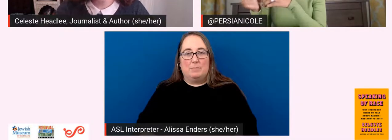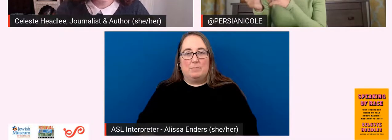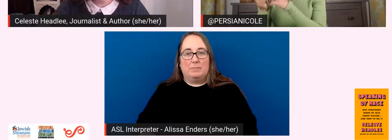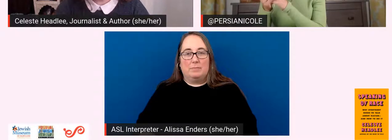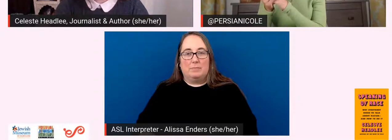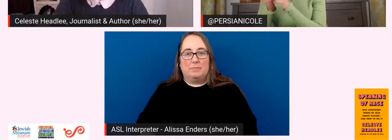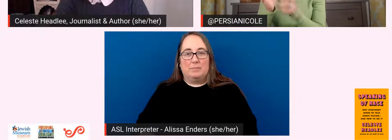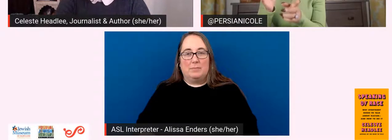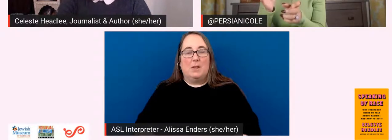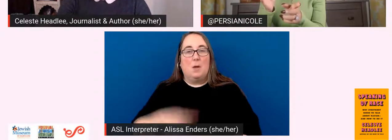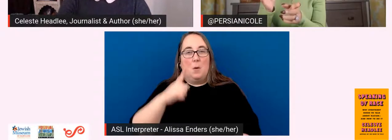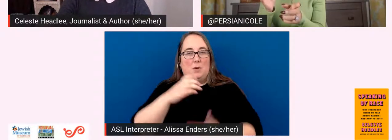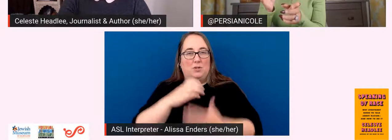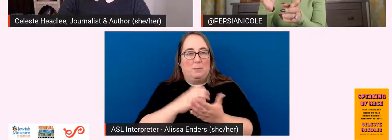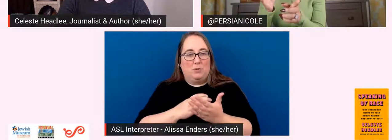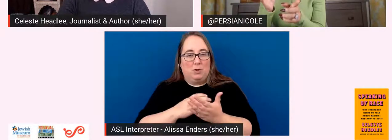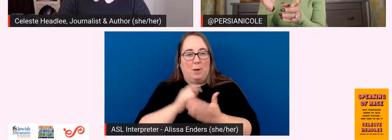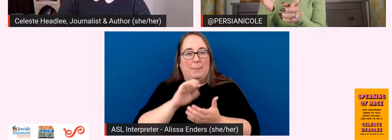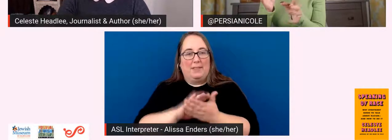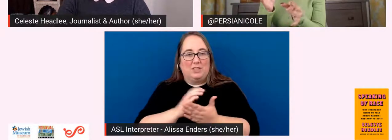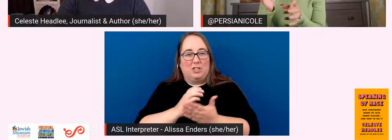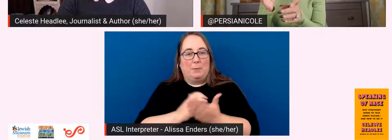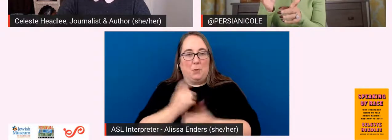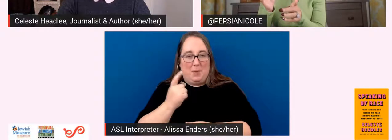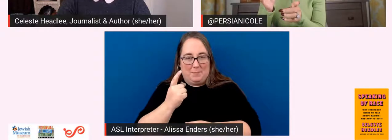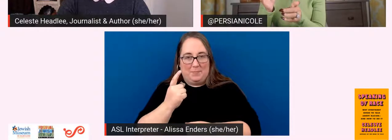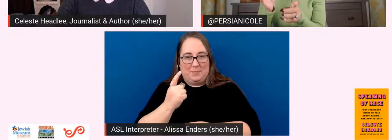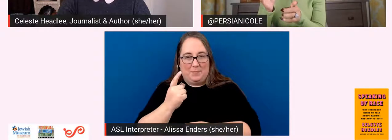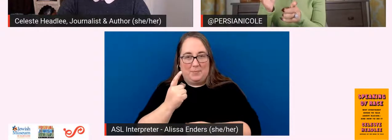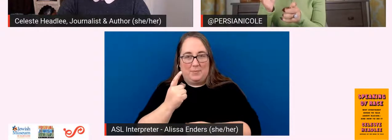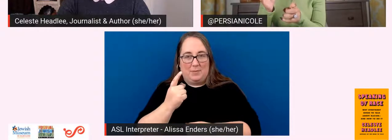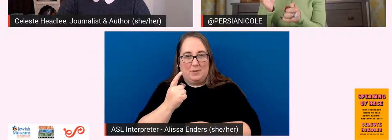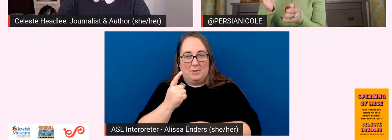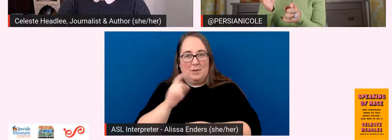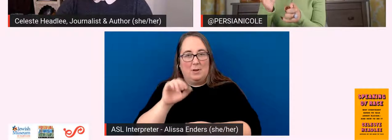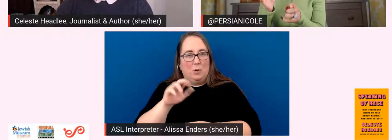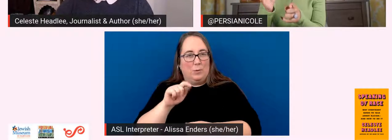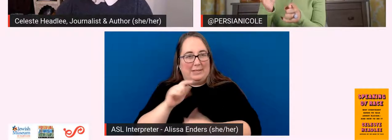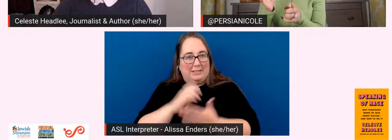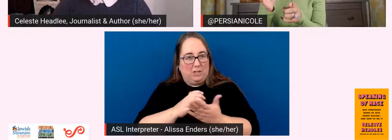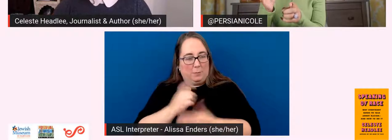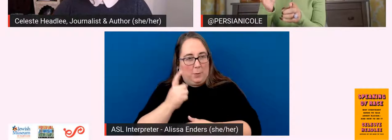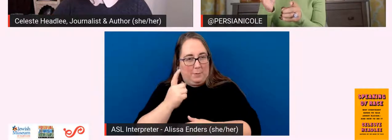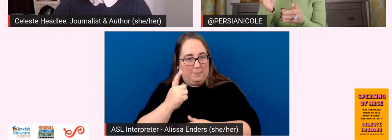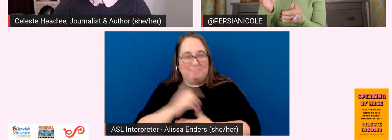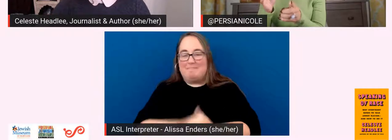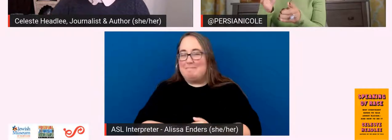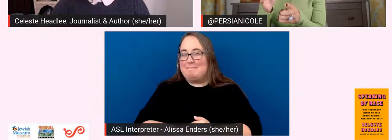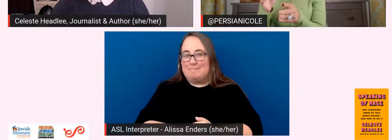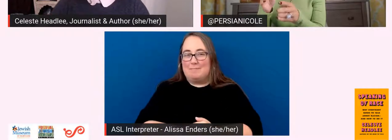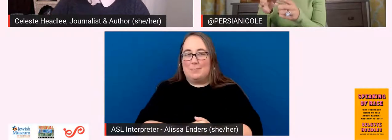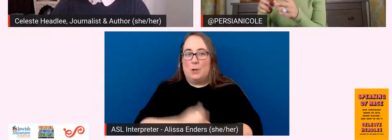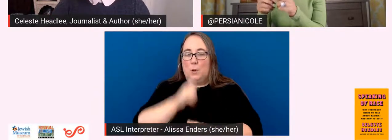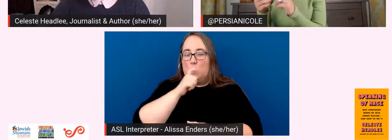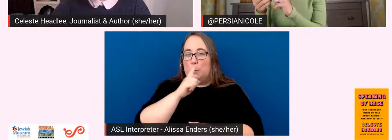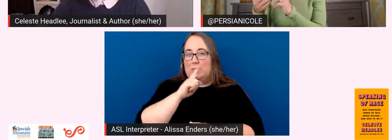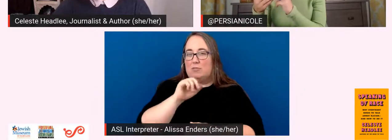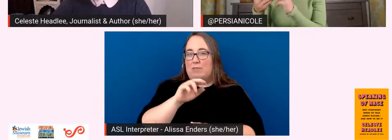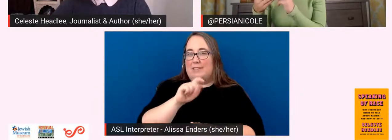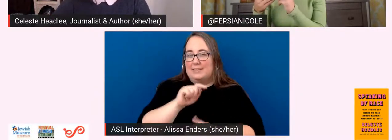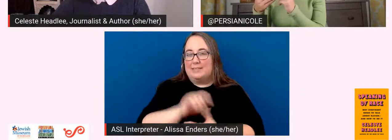of your chapters. I believe it's chapter one. Is racist chapter one in your book? I think so. Who is a racist?